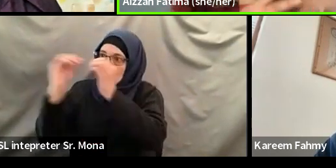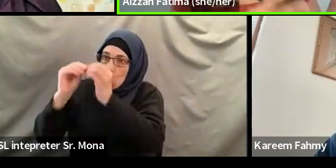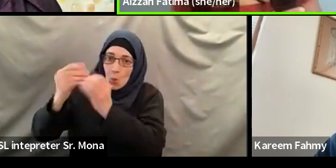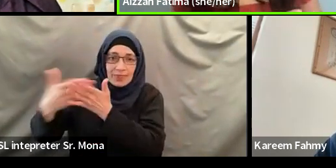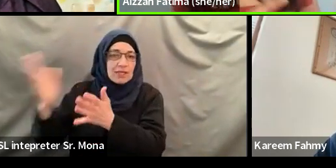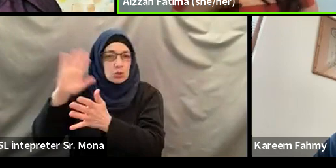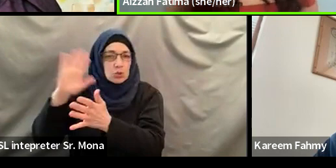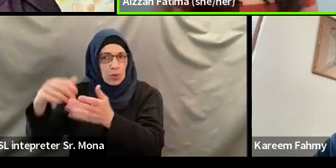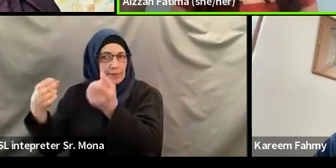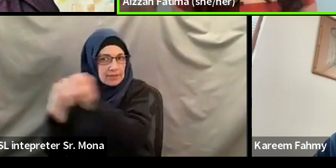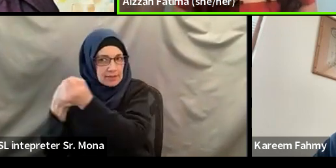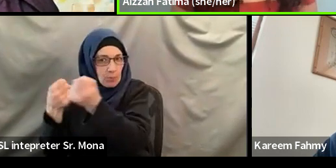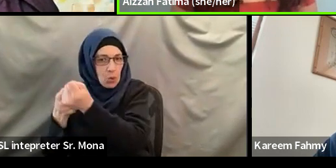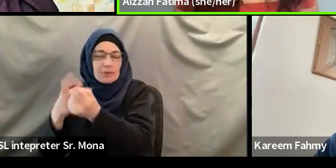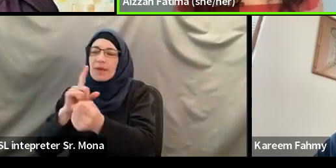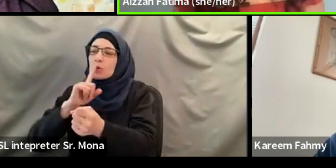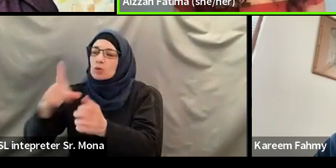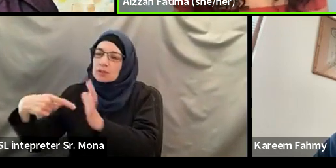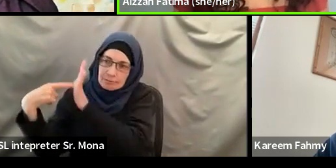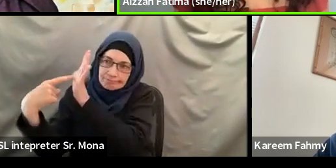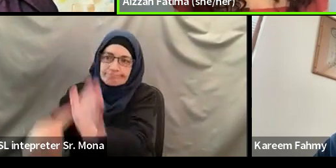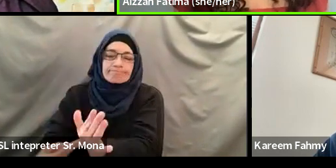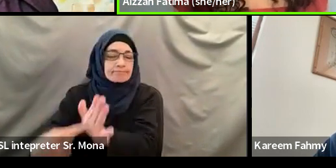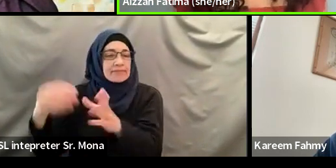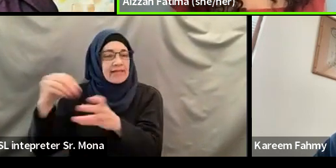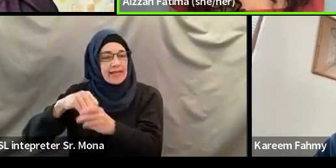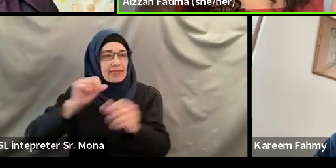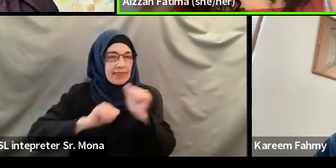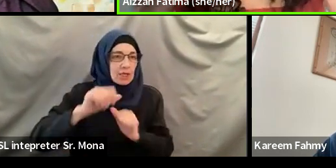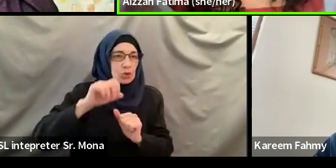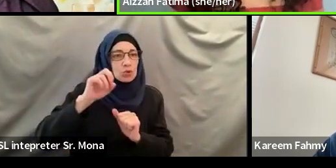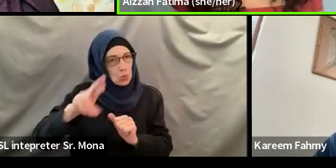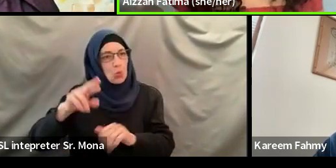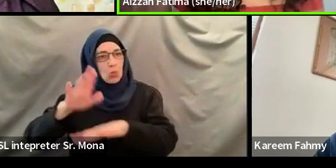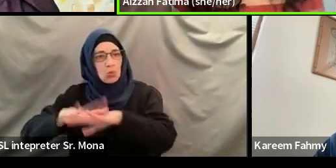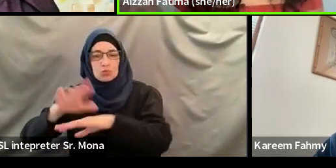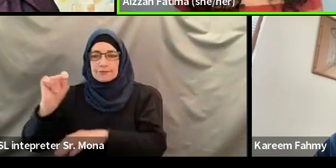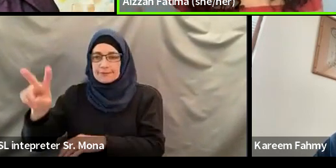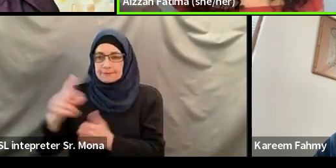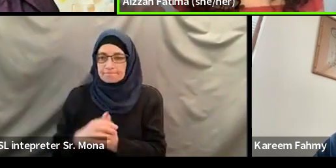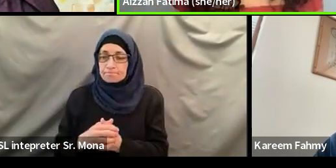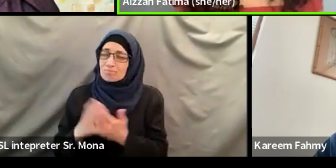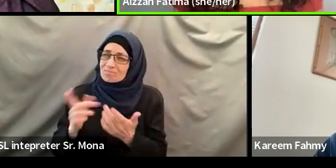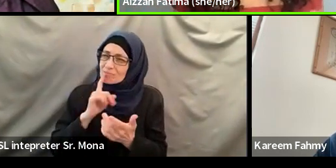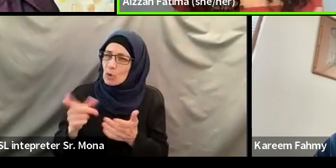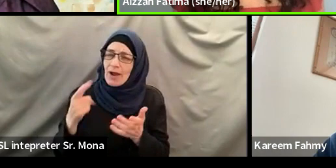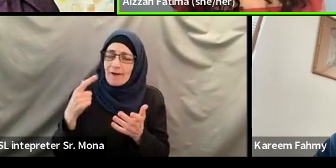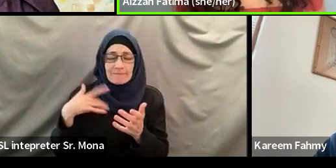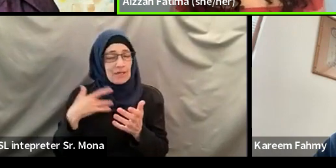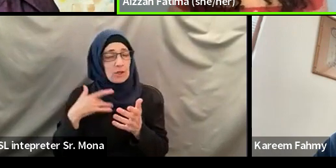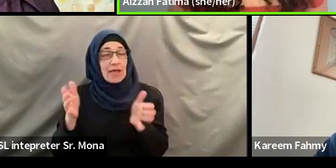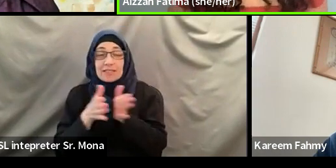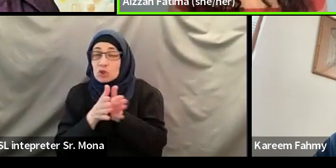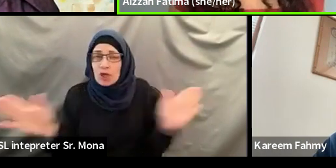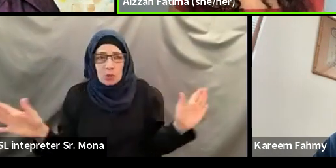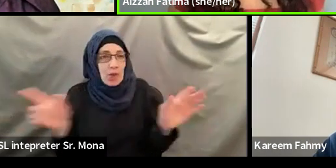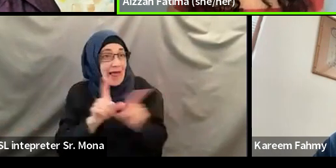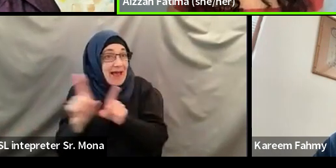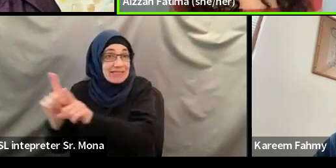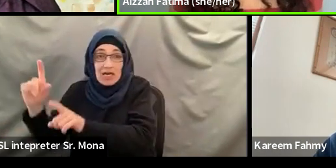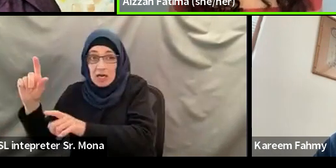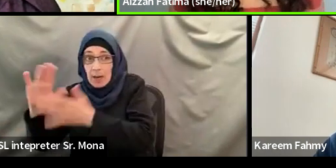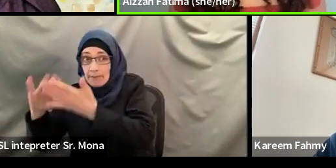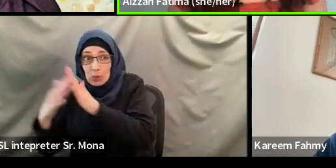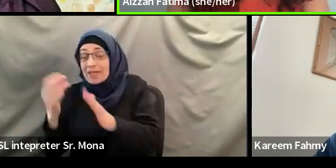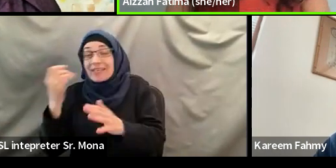in theaters or on the air. So I think as just a general as a community, even if you don't agree with someone